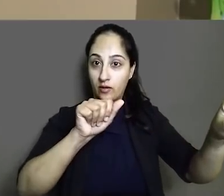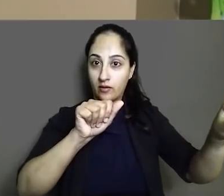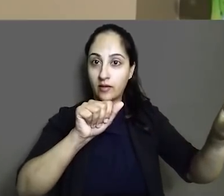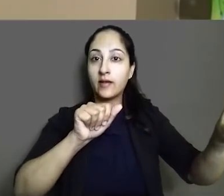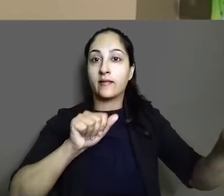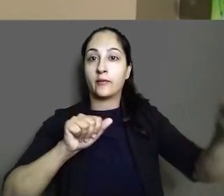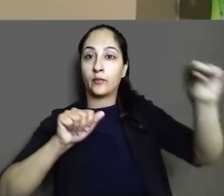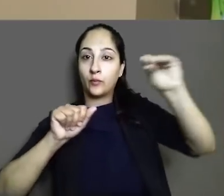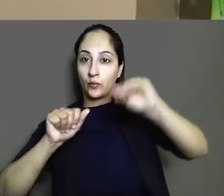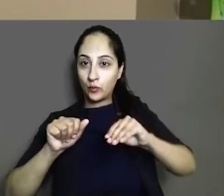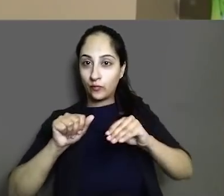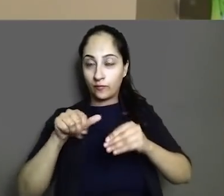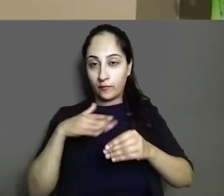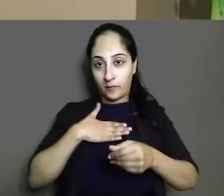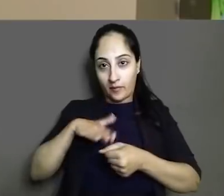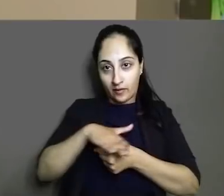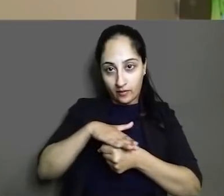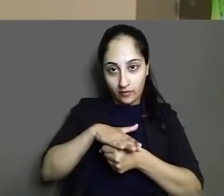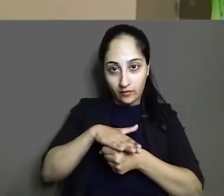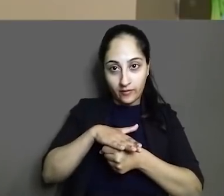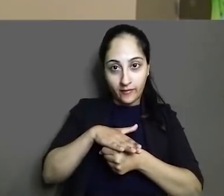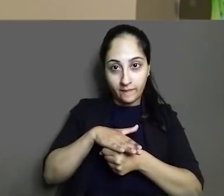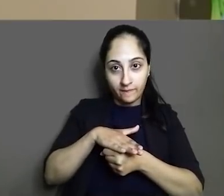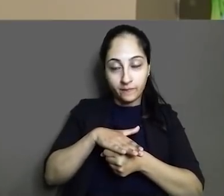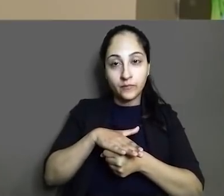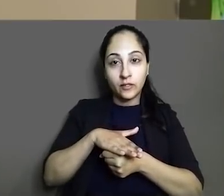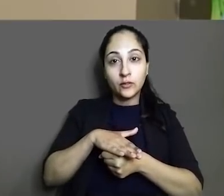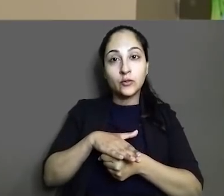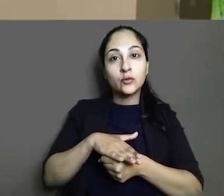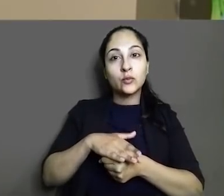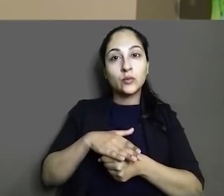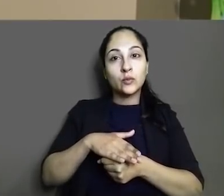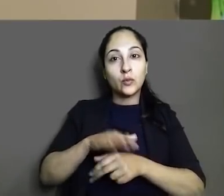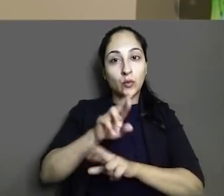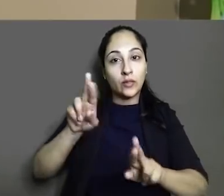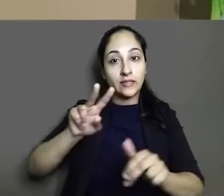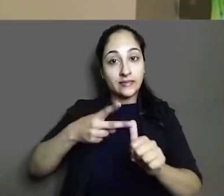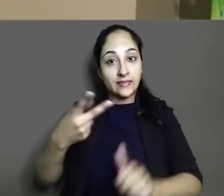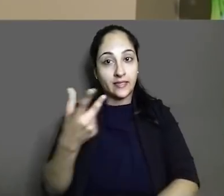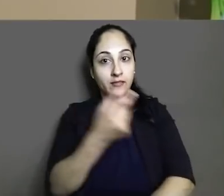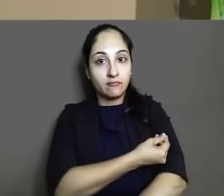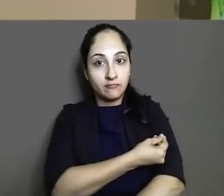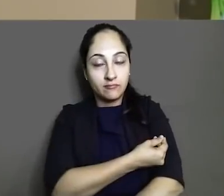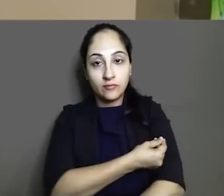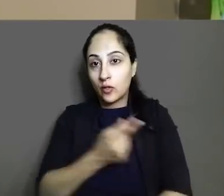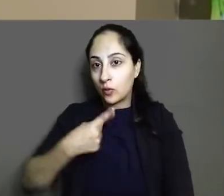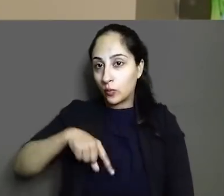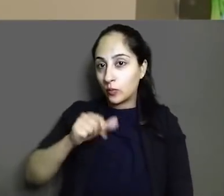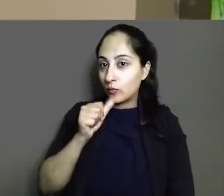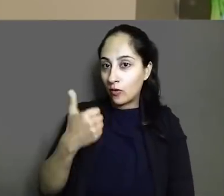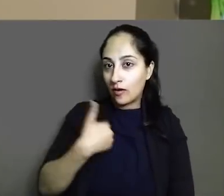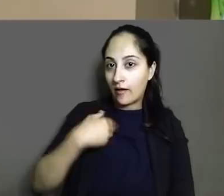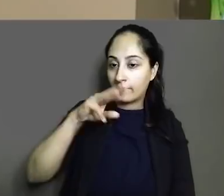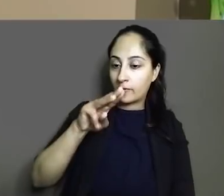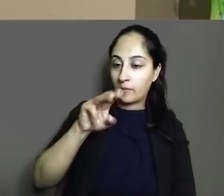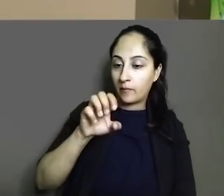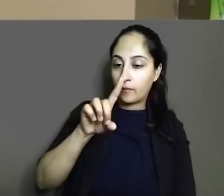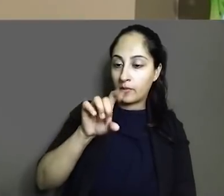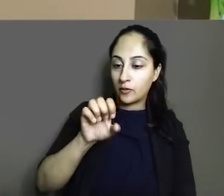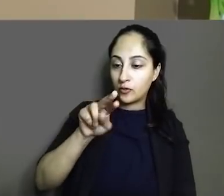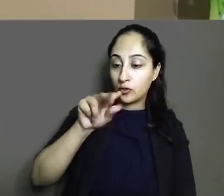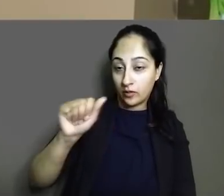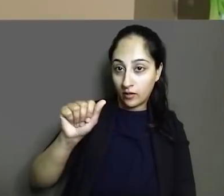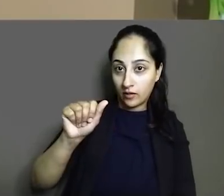real theoretical concerns about the interchangeability, but right now we don't have data on